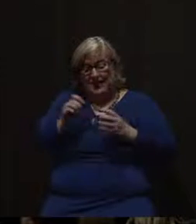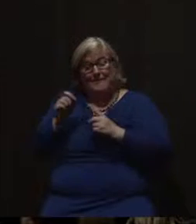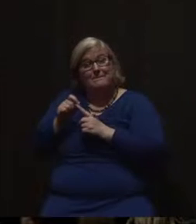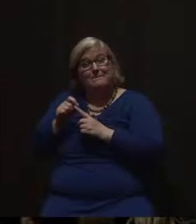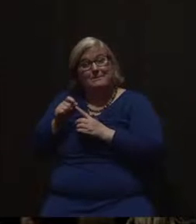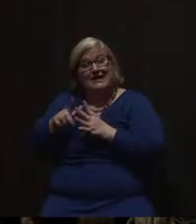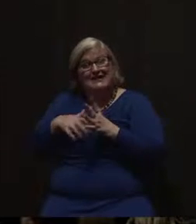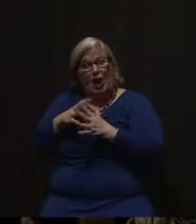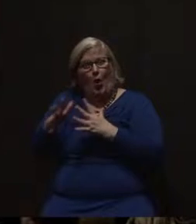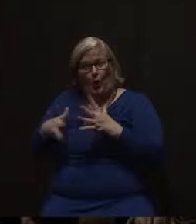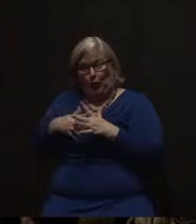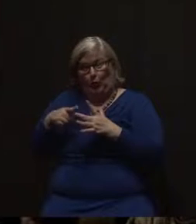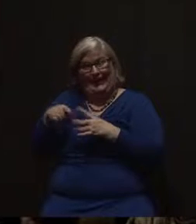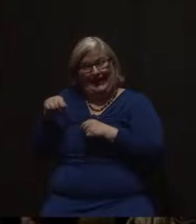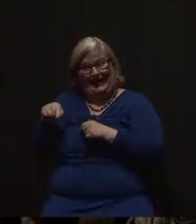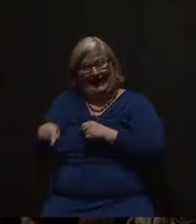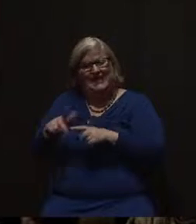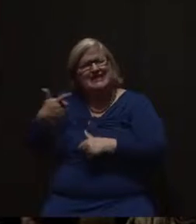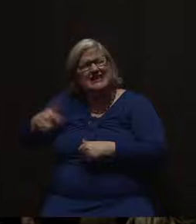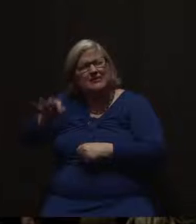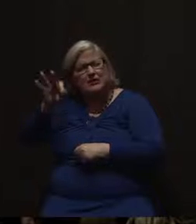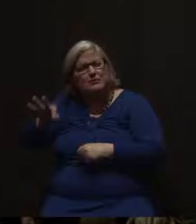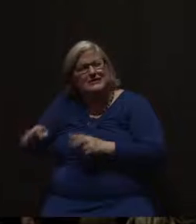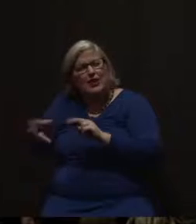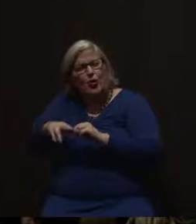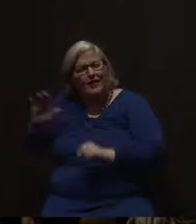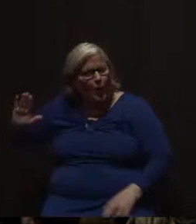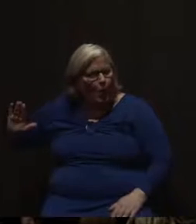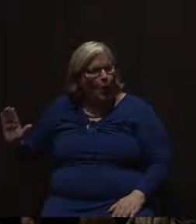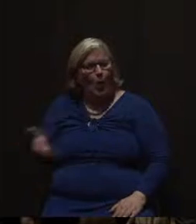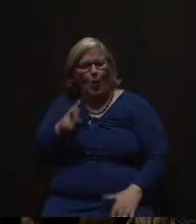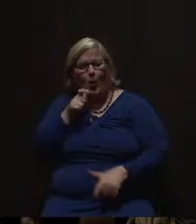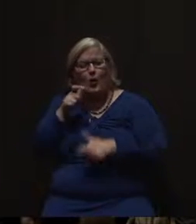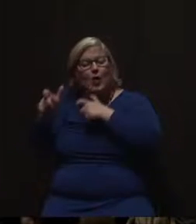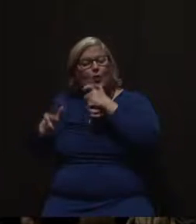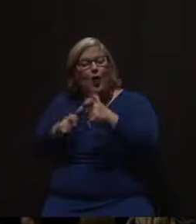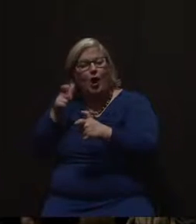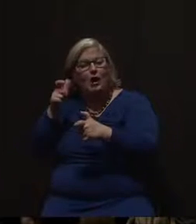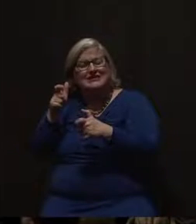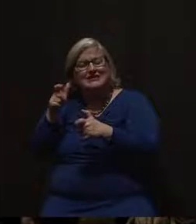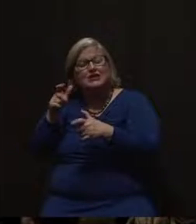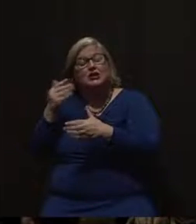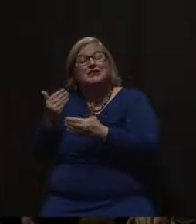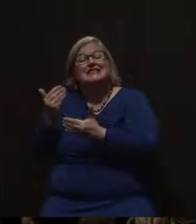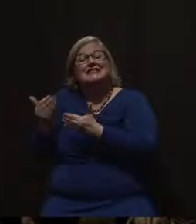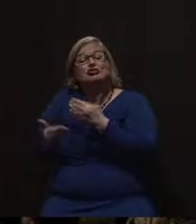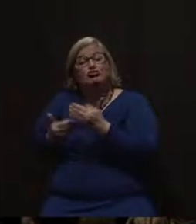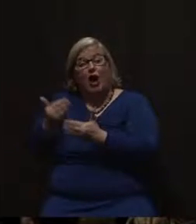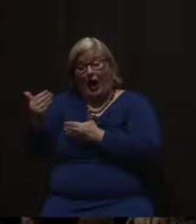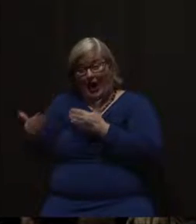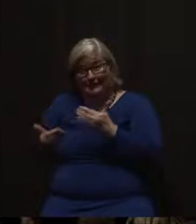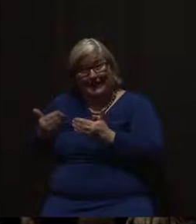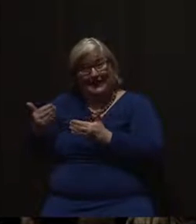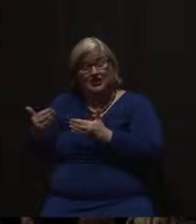it's the other way around. So 70% of all words are verbs. So there's to be a Saturday is a verb, to